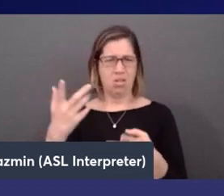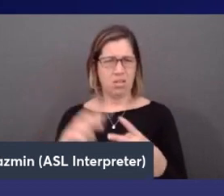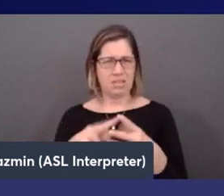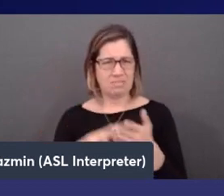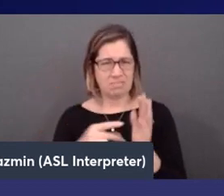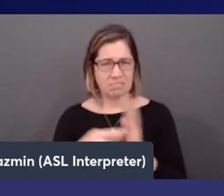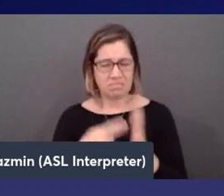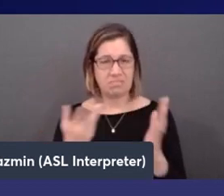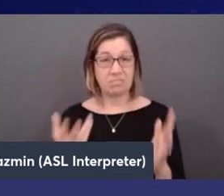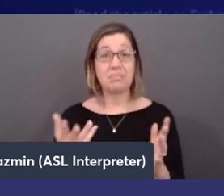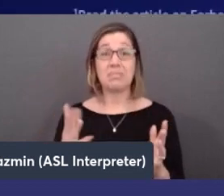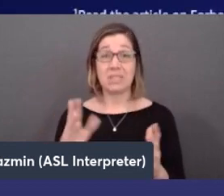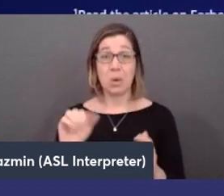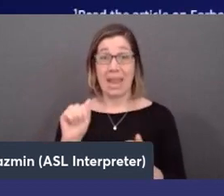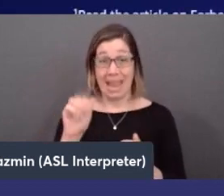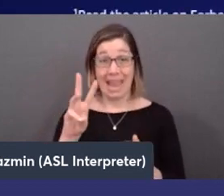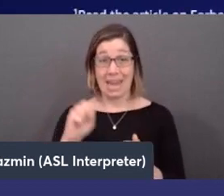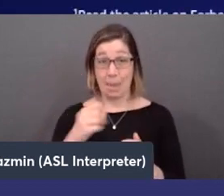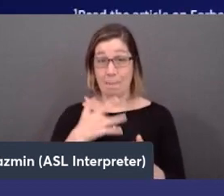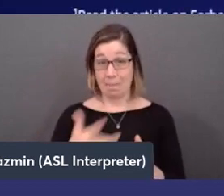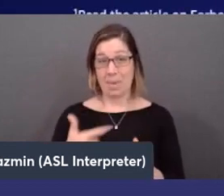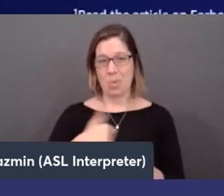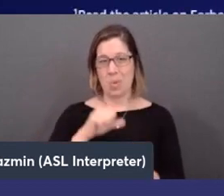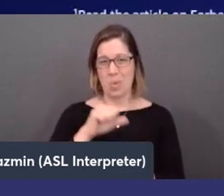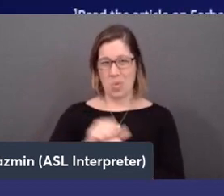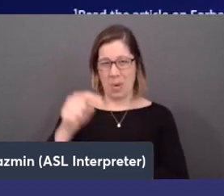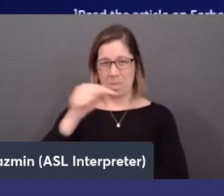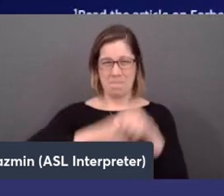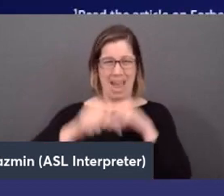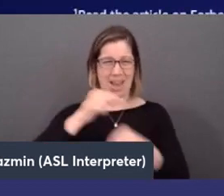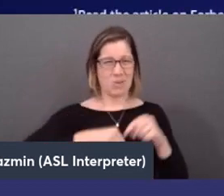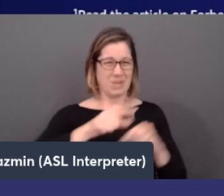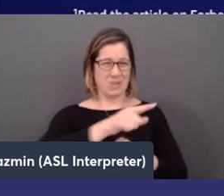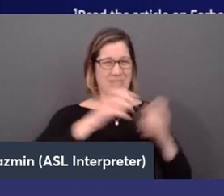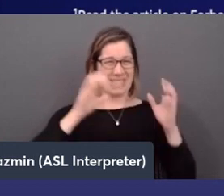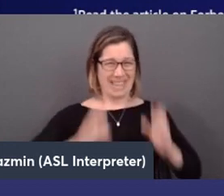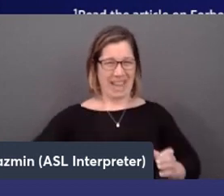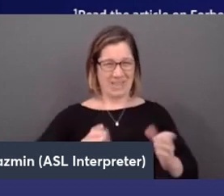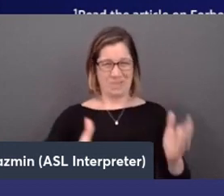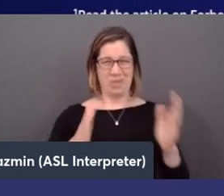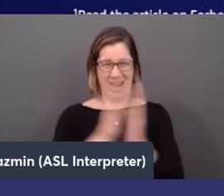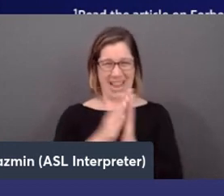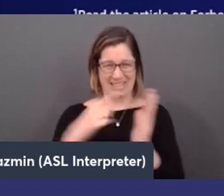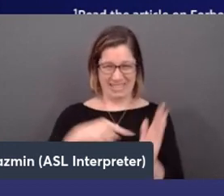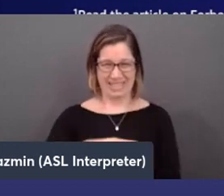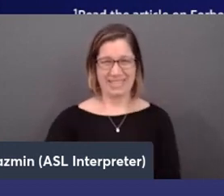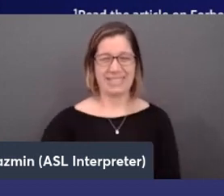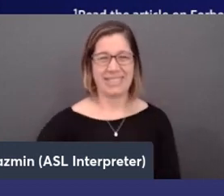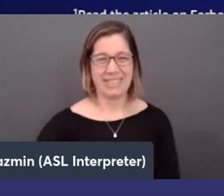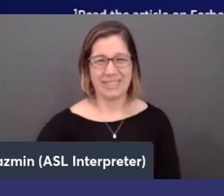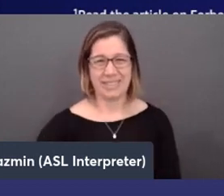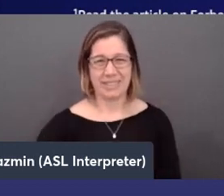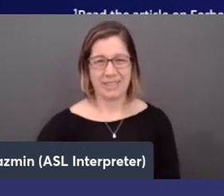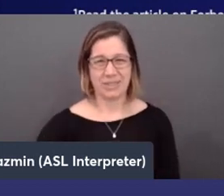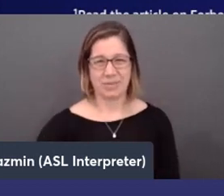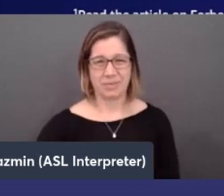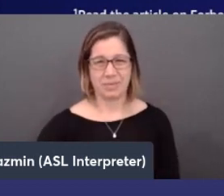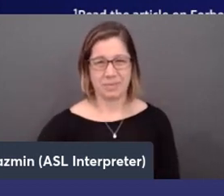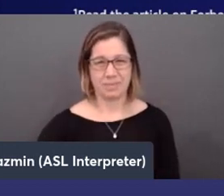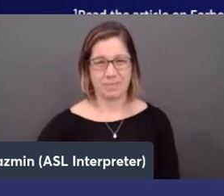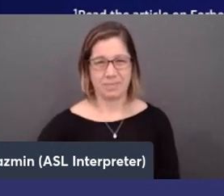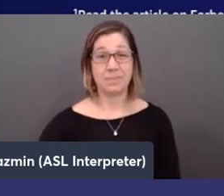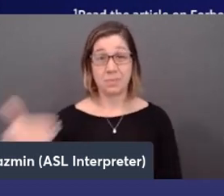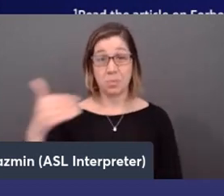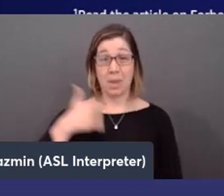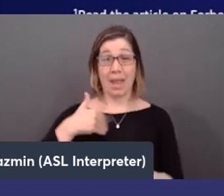with AWS, we work backwards from what customers ask us, right? So we have all these purpose-built databases